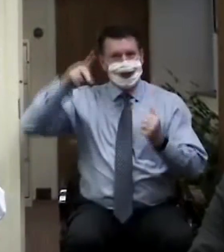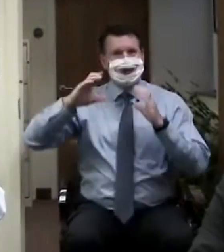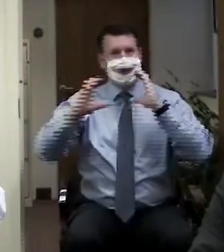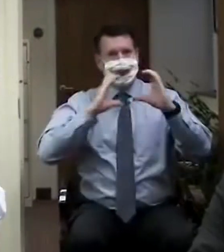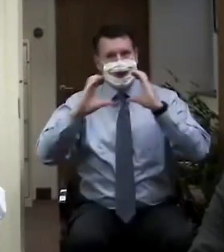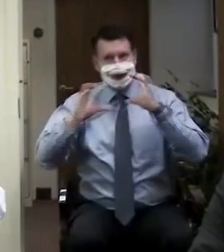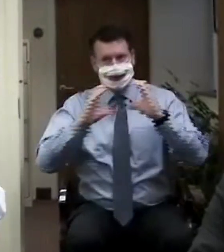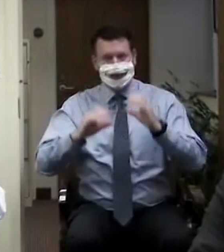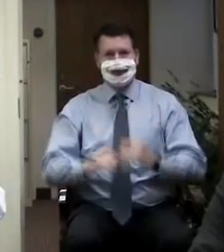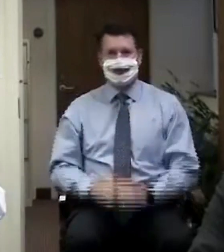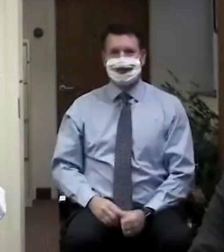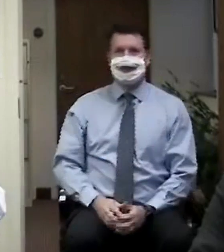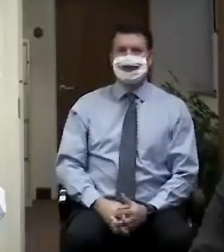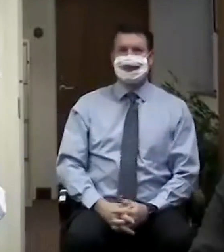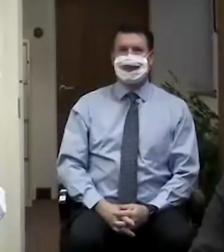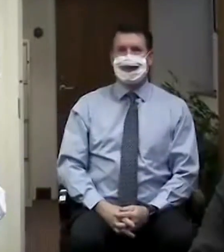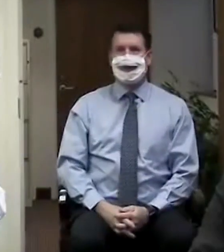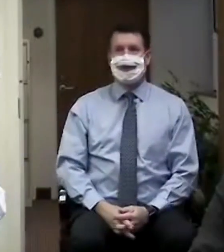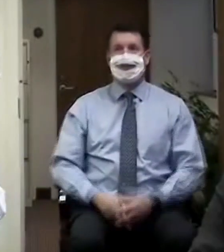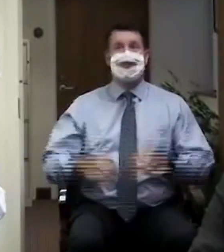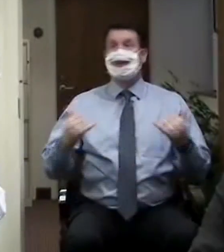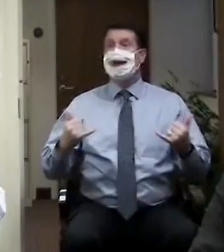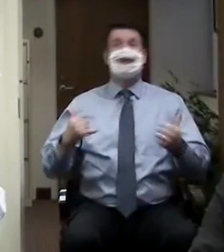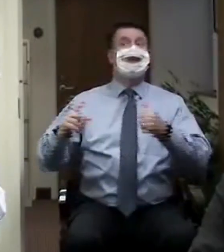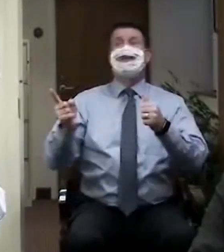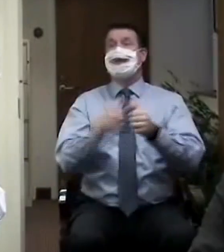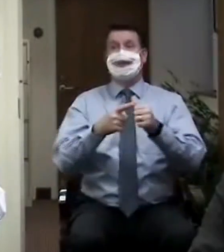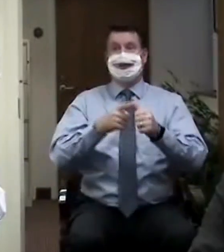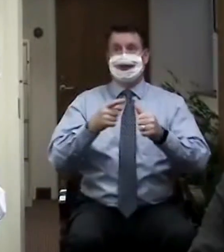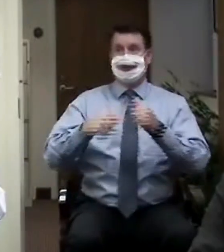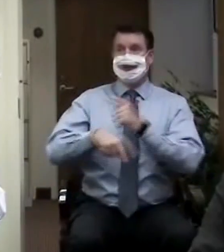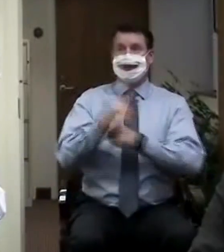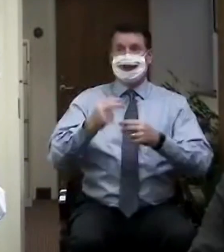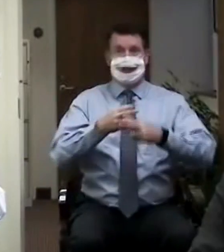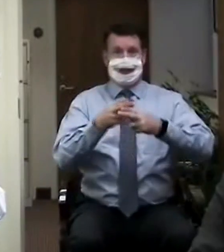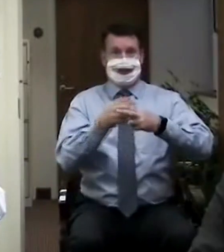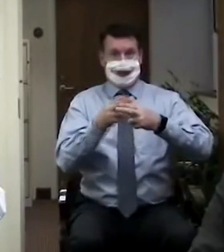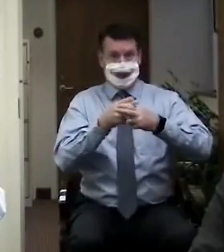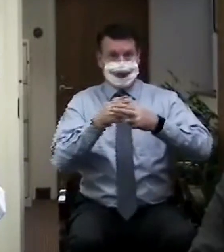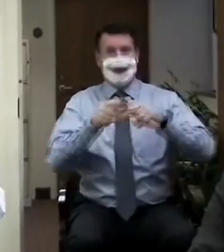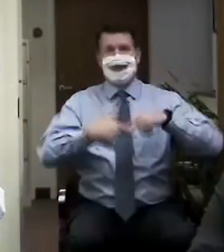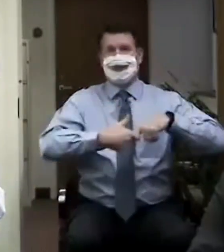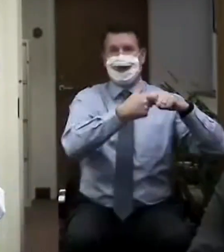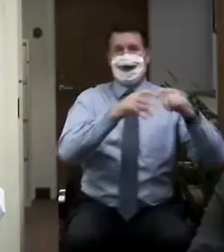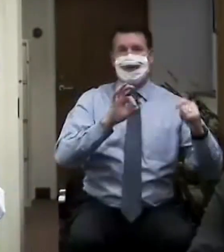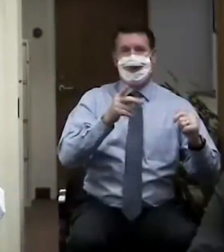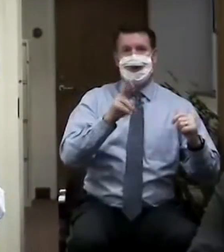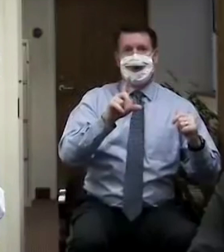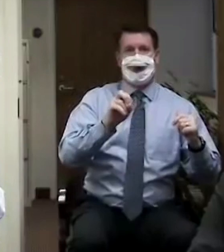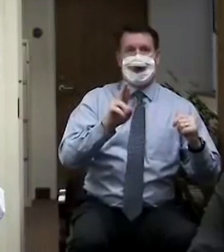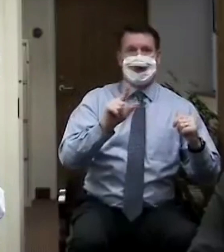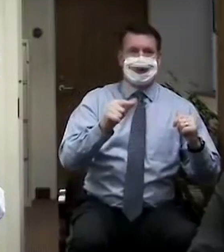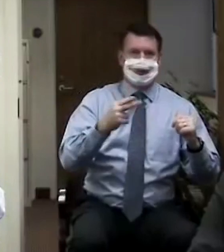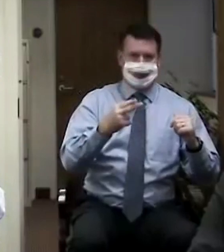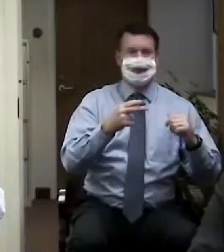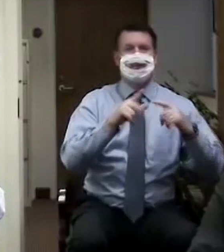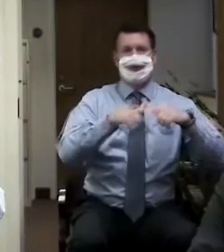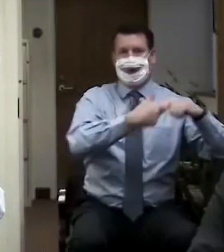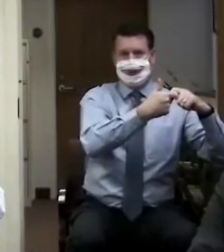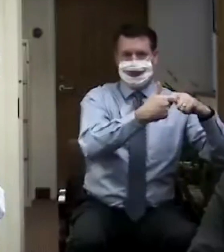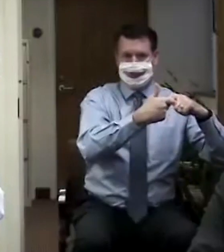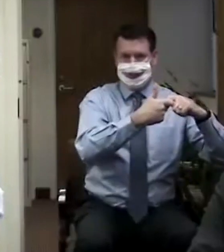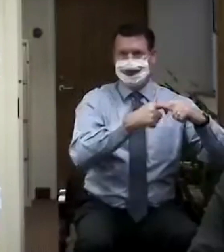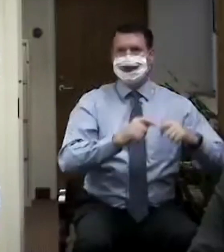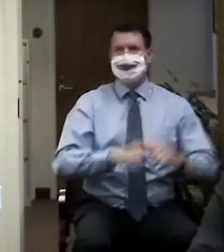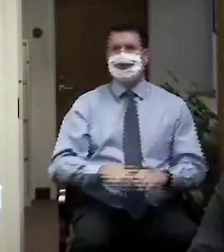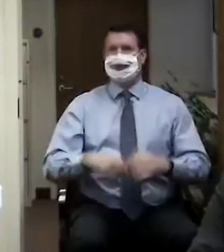a temporary furlough period for some URMC employees. We posted a fact sheet describing the furloughs last